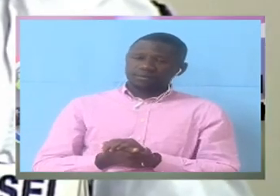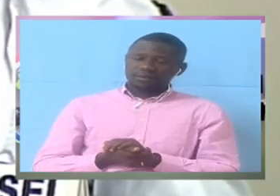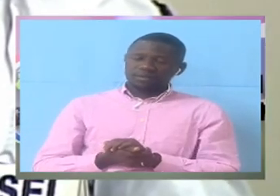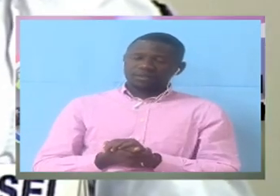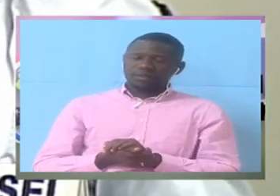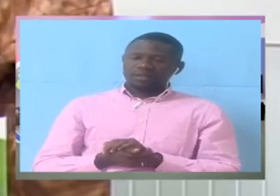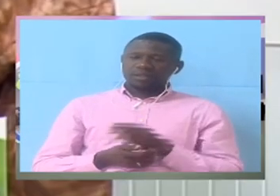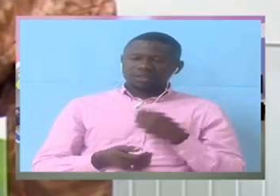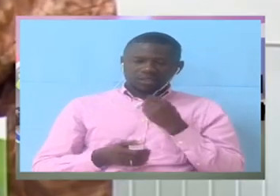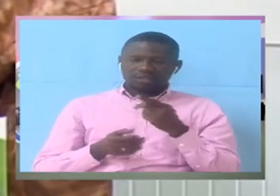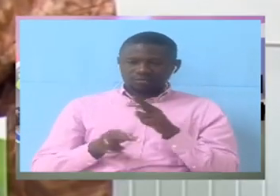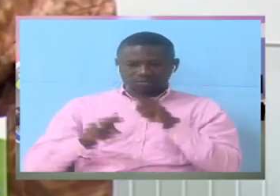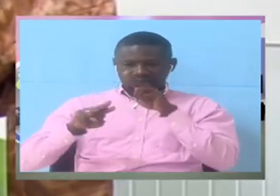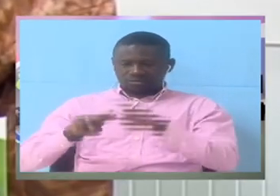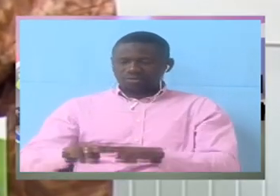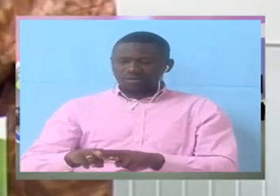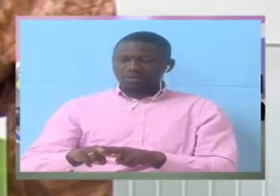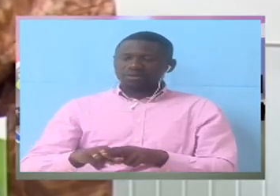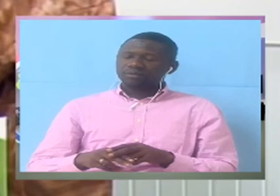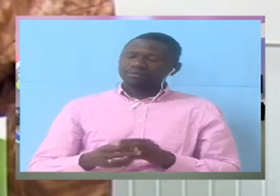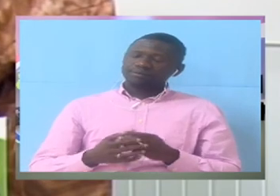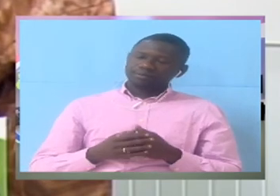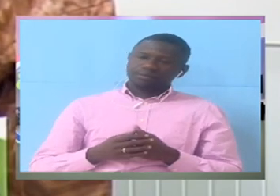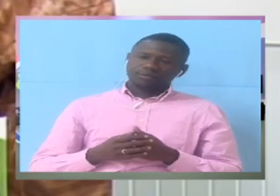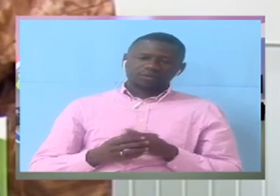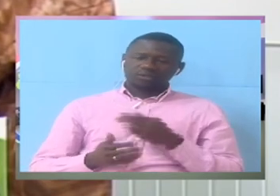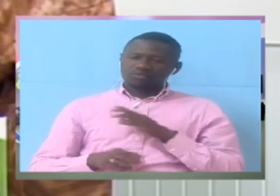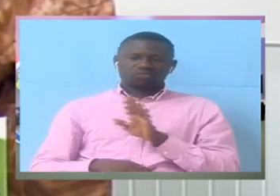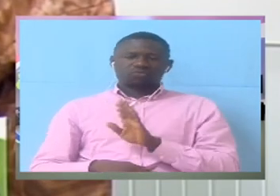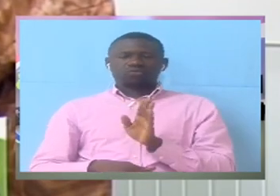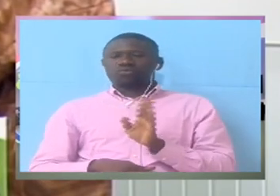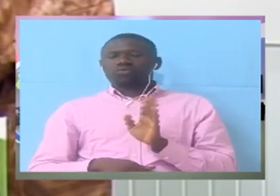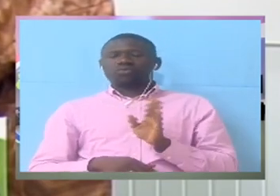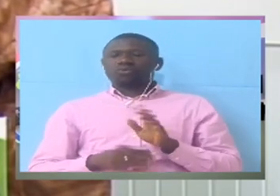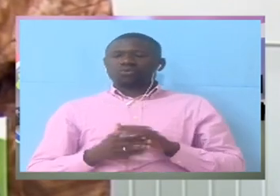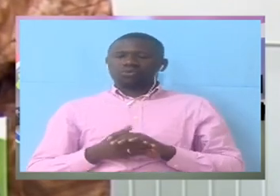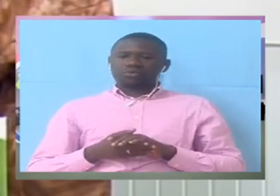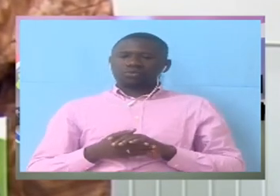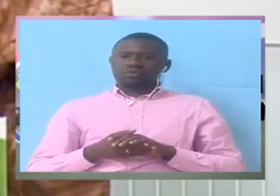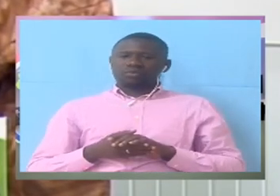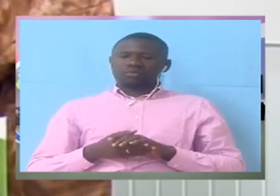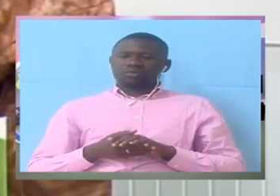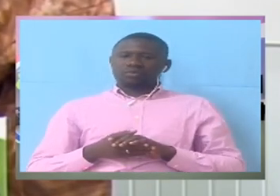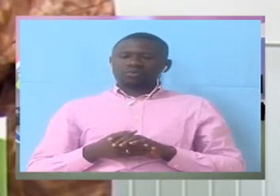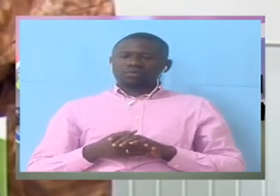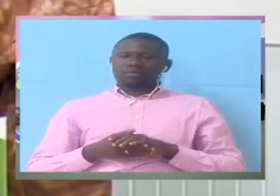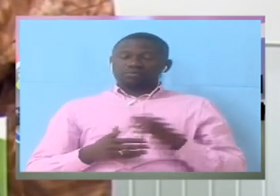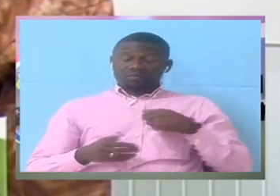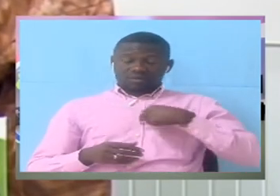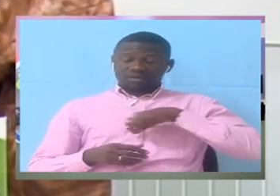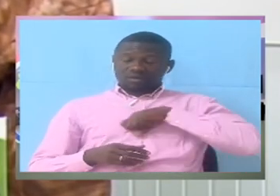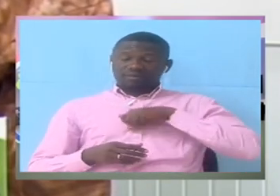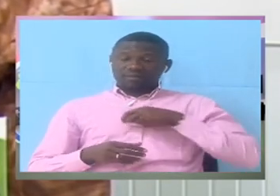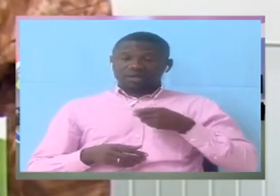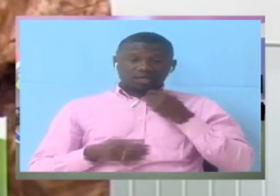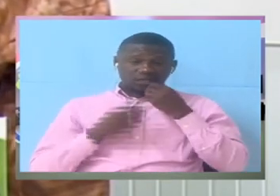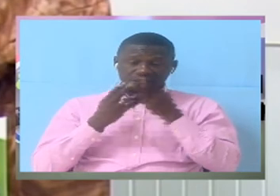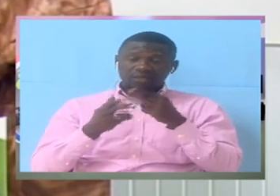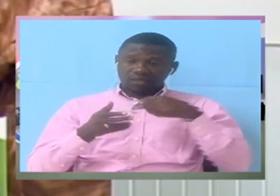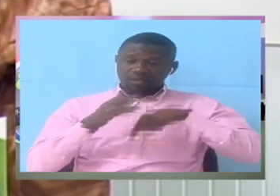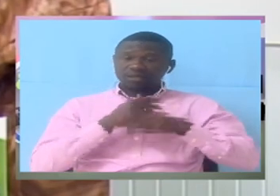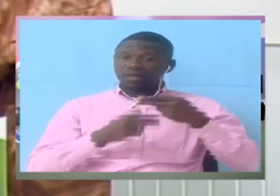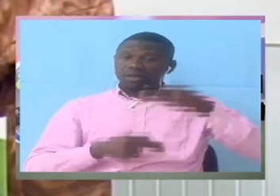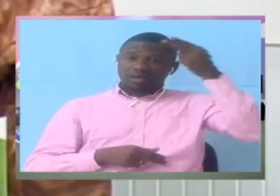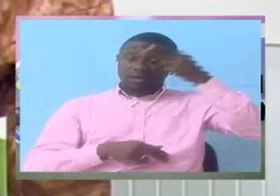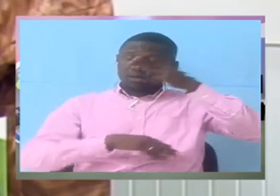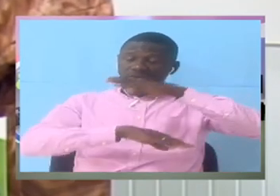land. And told him to sit down. No. He said no. For High Court. I myself said that at the High Court. Nimu